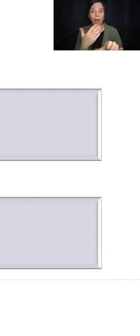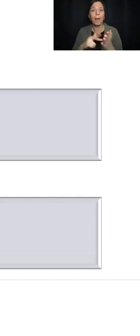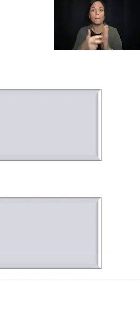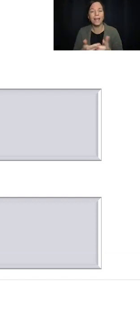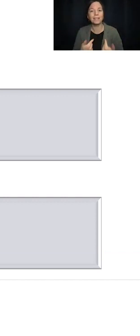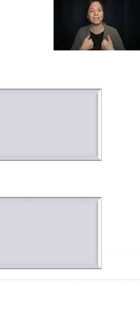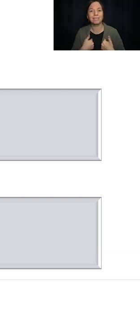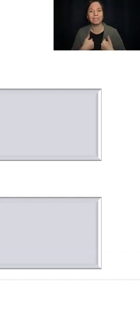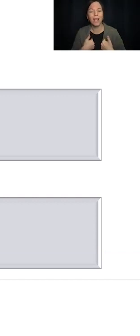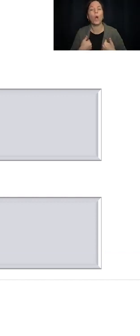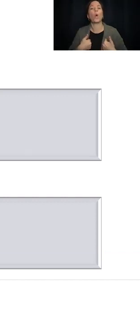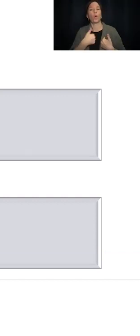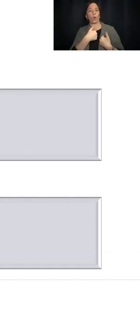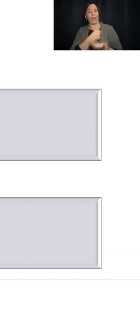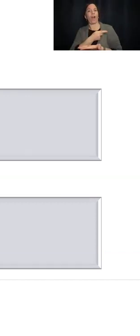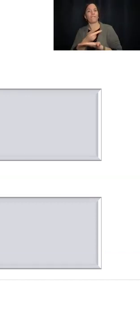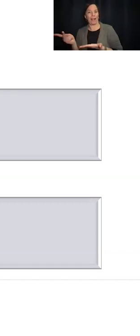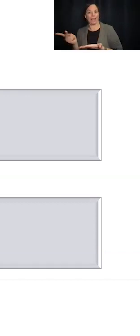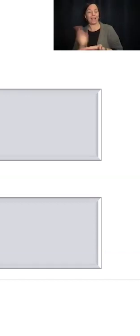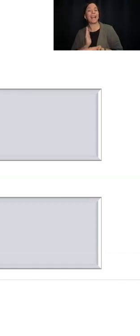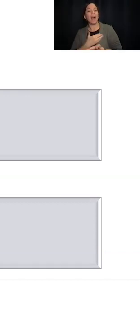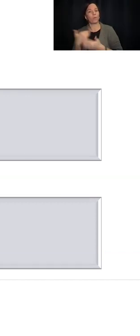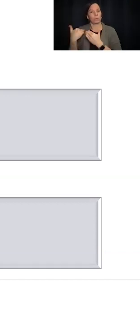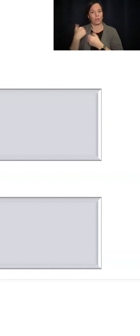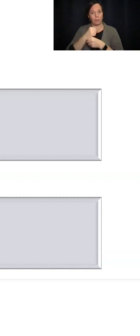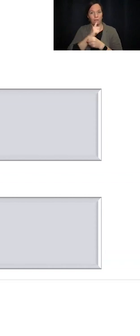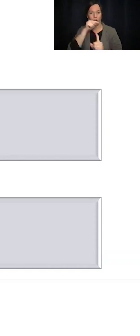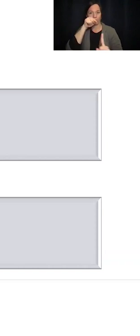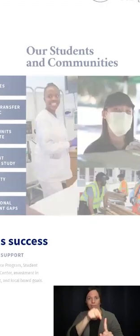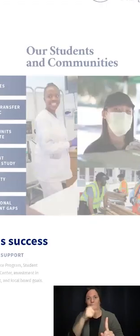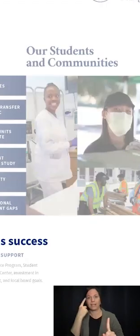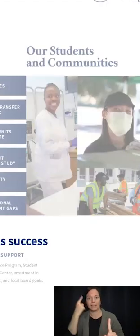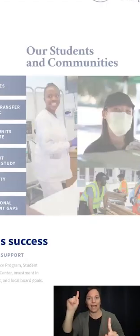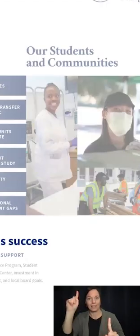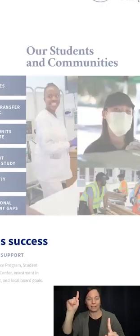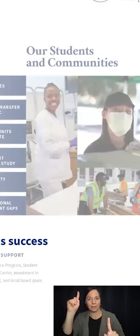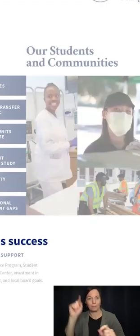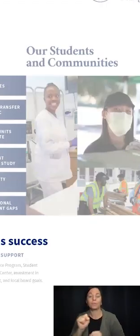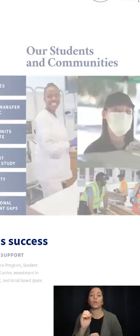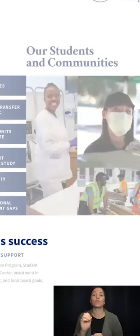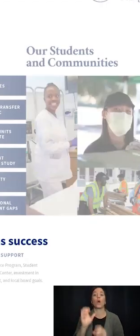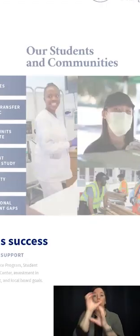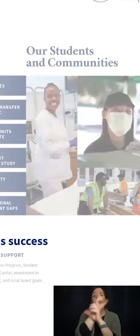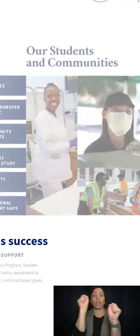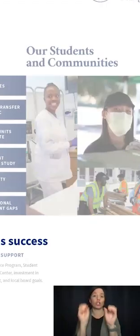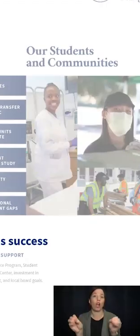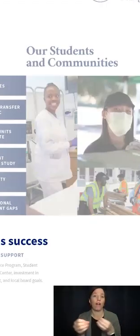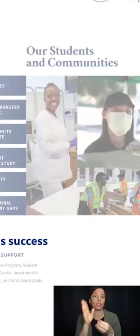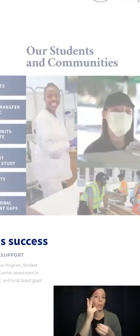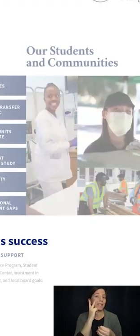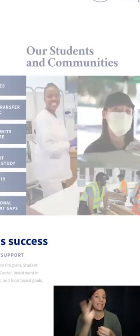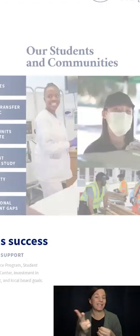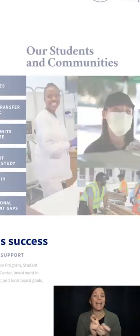our responsibility to make sure that they are successful. So you're going to hear from the Chancellor's Office language, a shift in